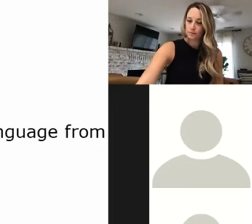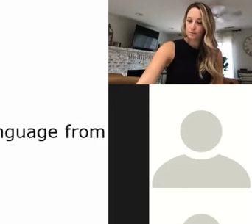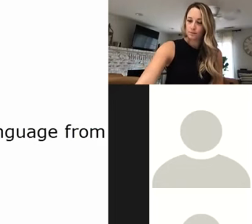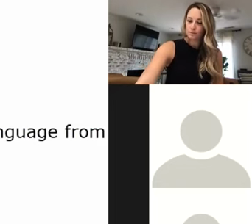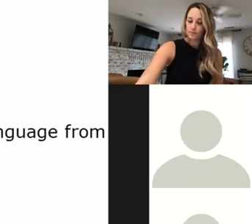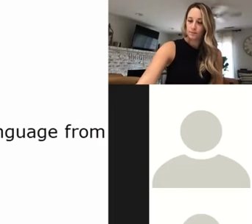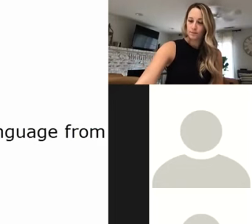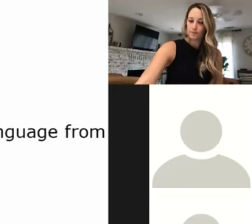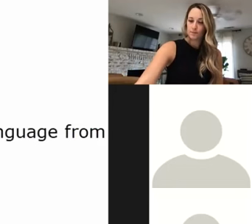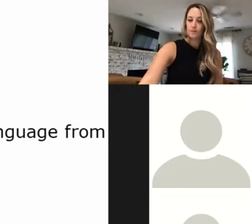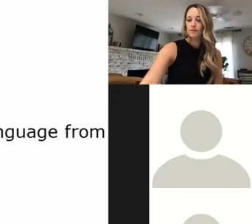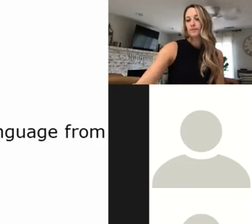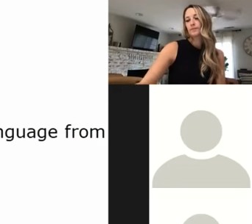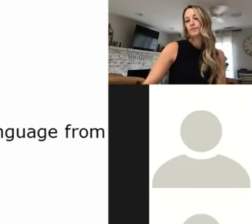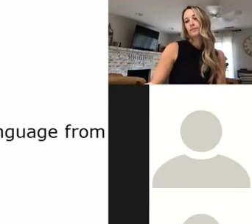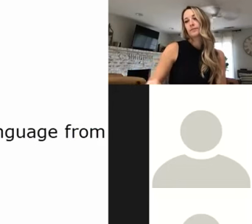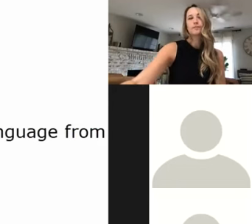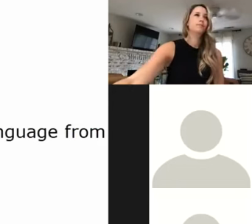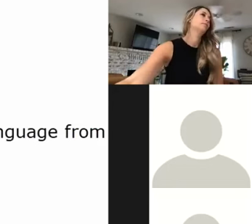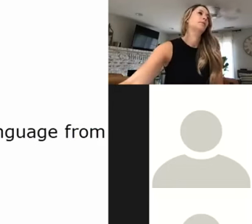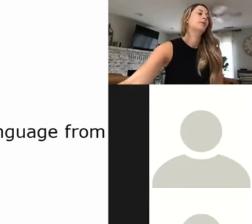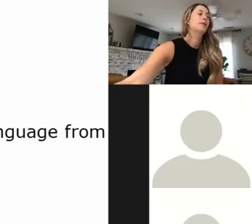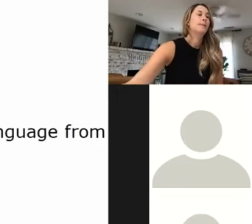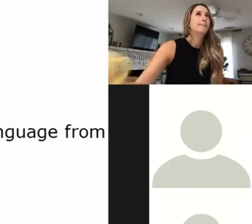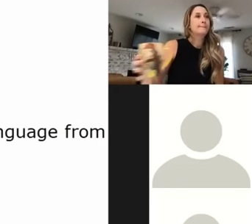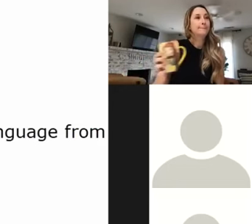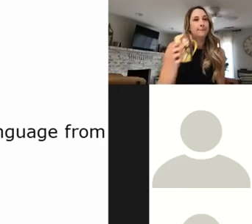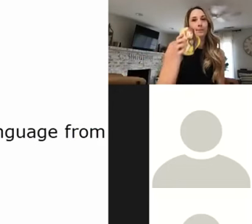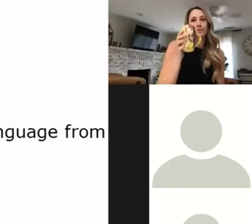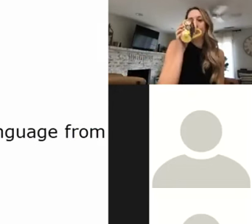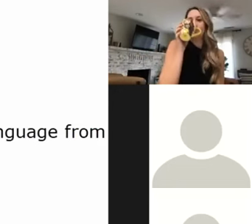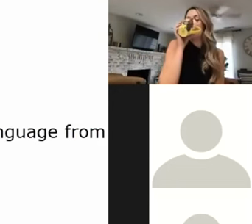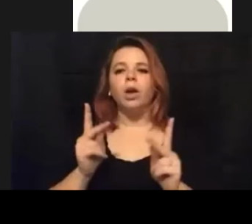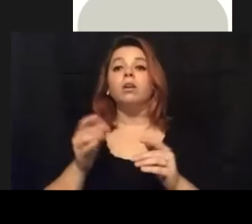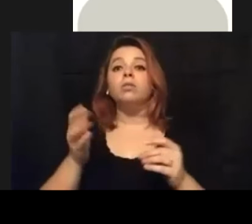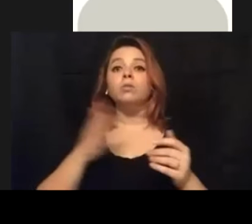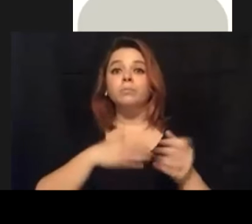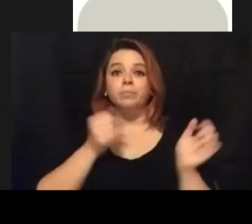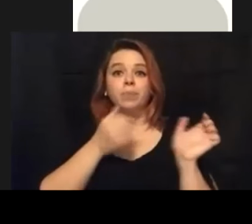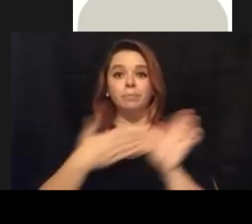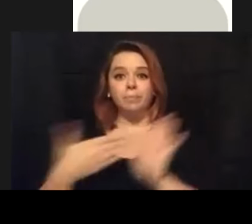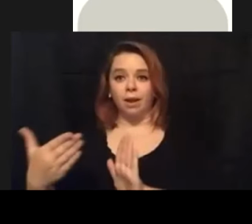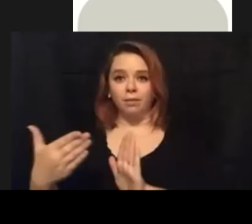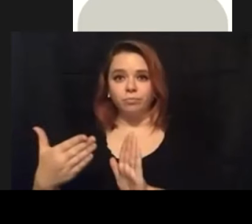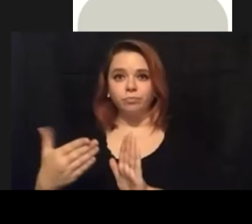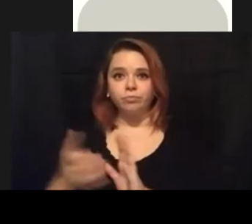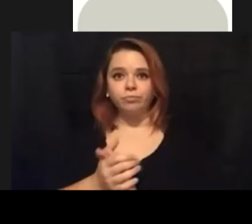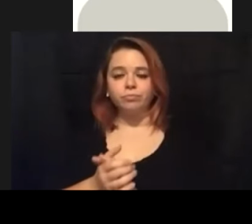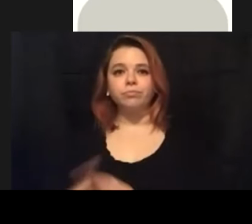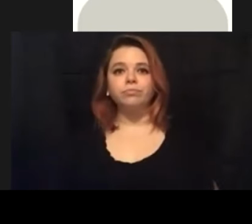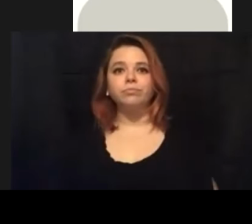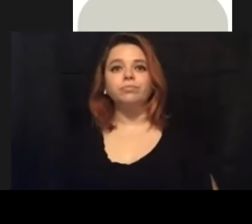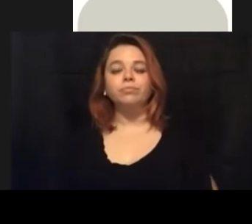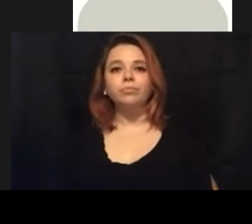how do I want to do this? Where are we time-wise? We are doing good on time. All right, here's the plan. I am going to